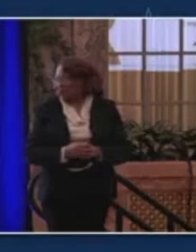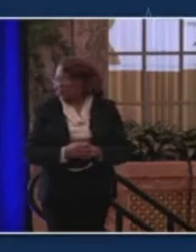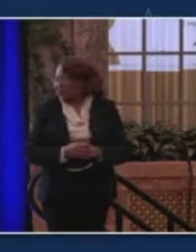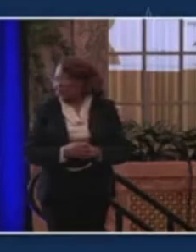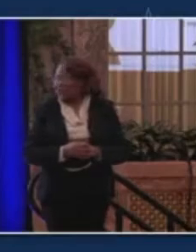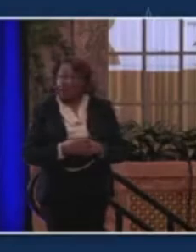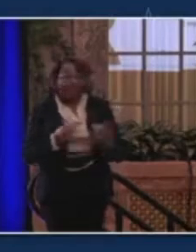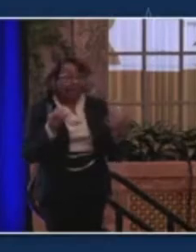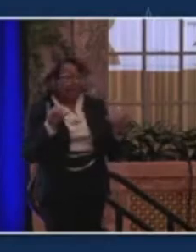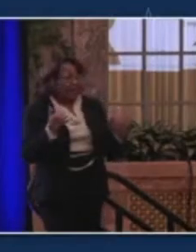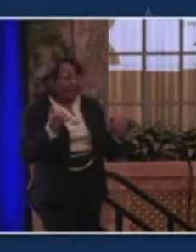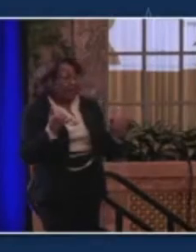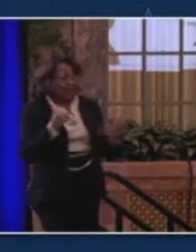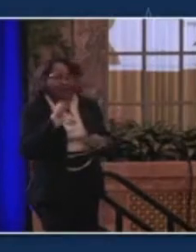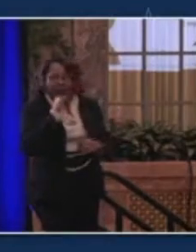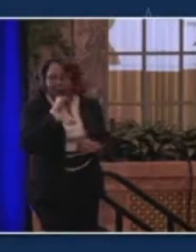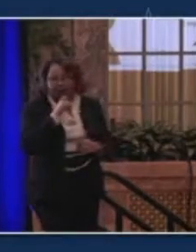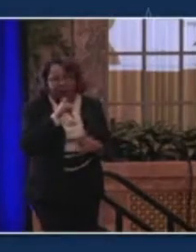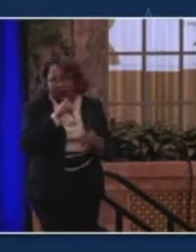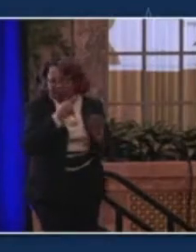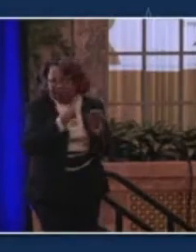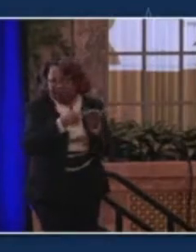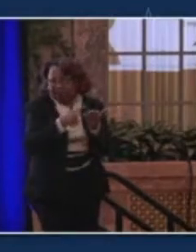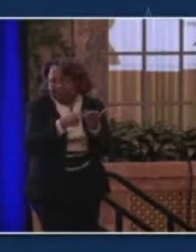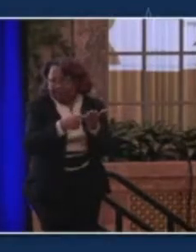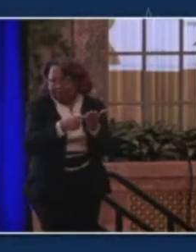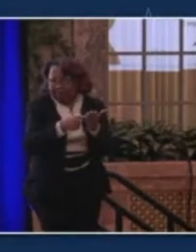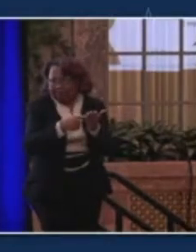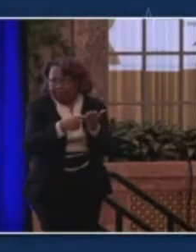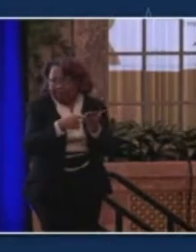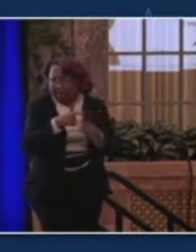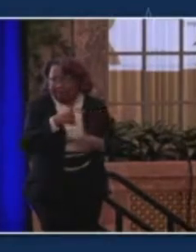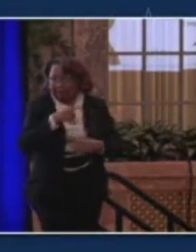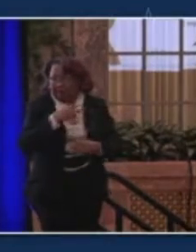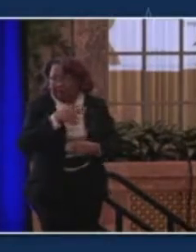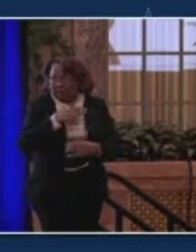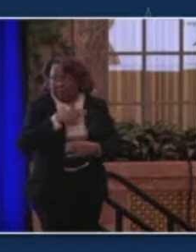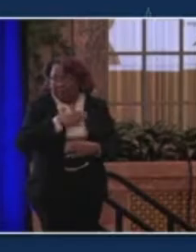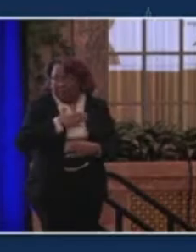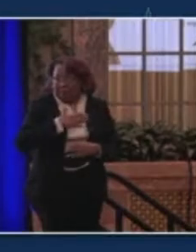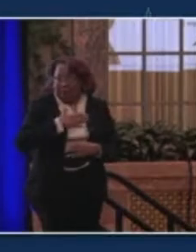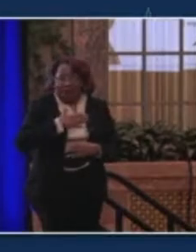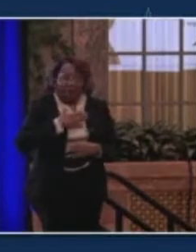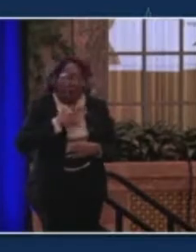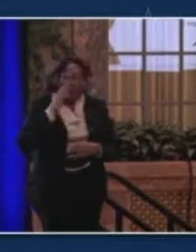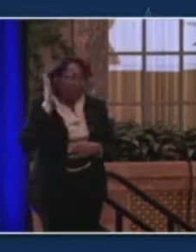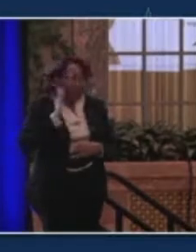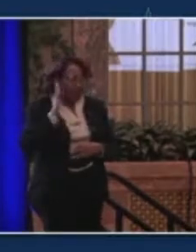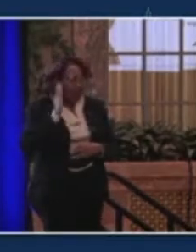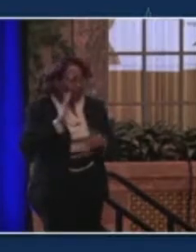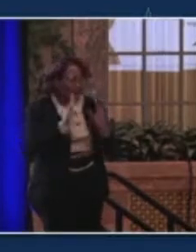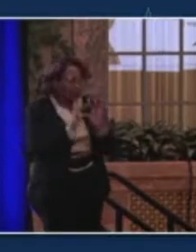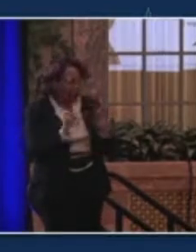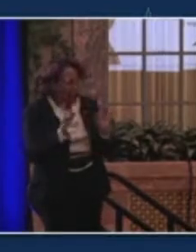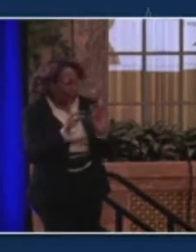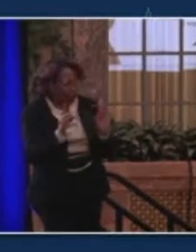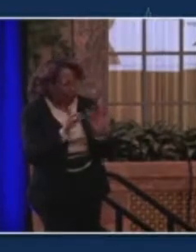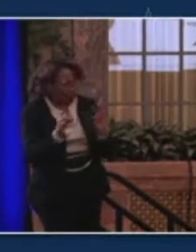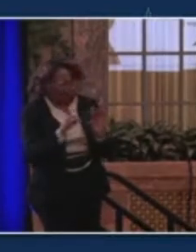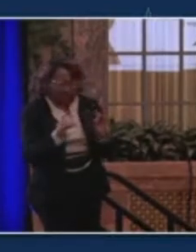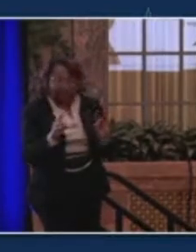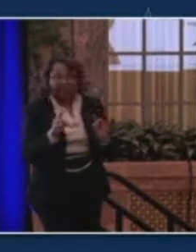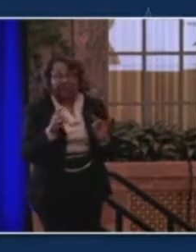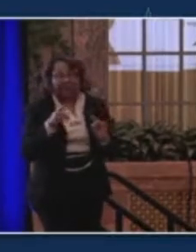Now, I will not go into my over 2 minute speech, which we were told to